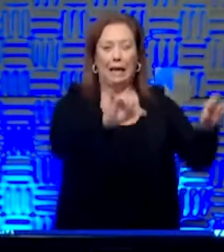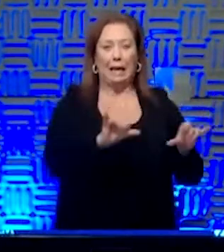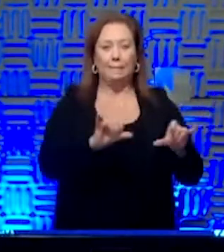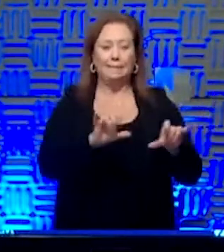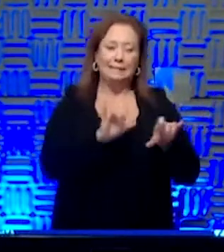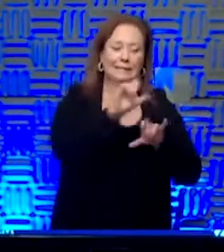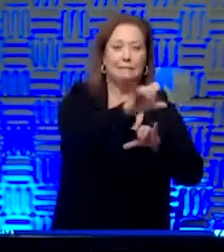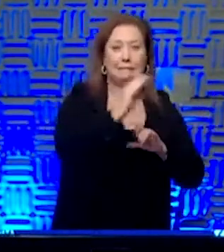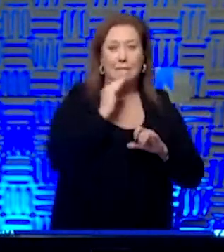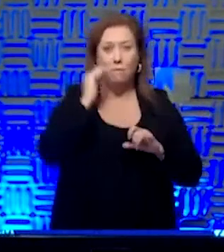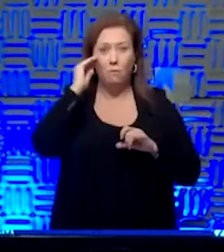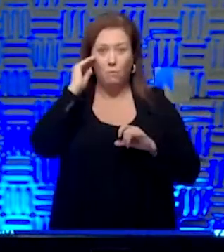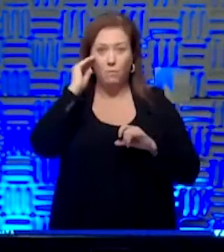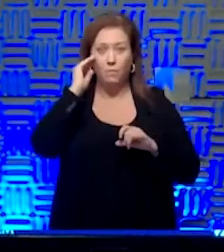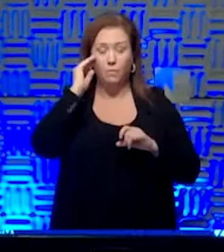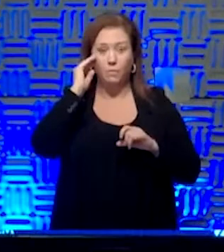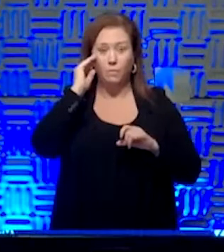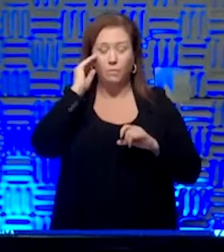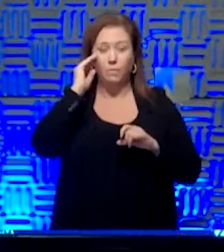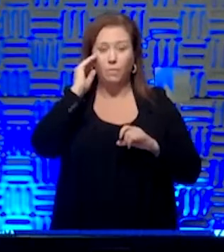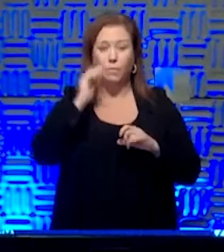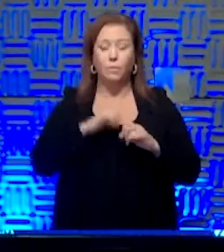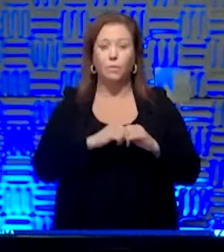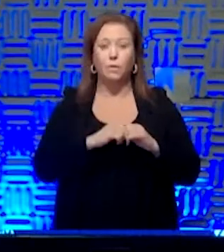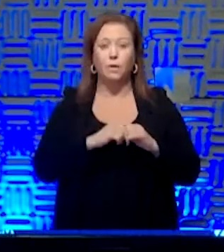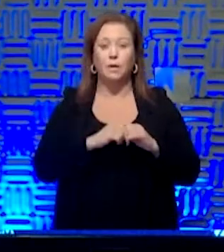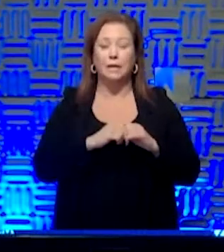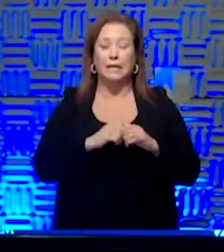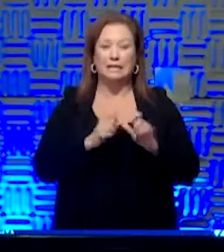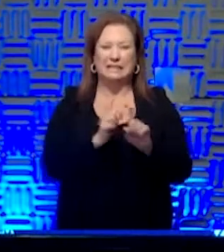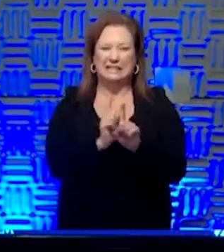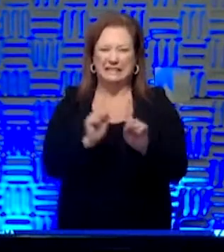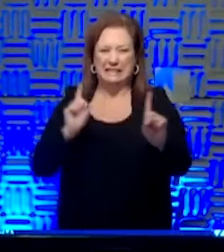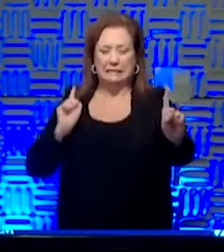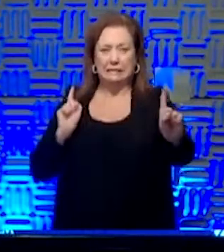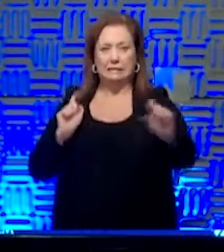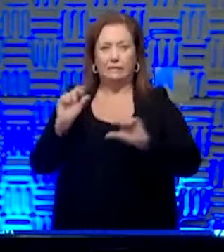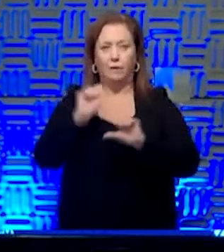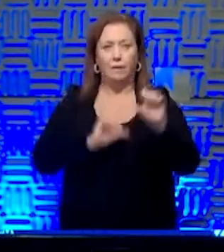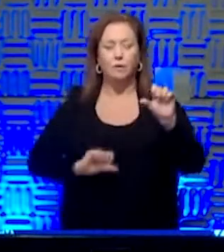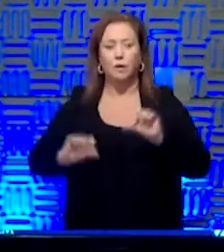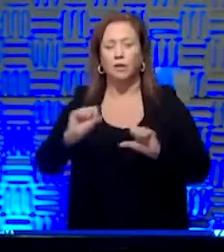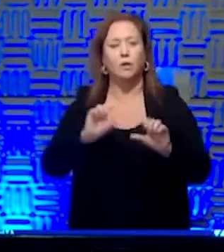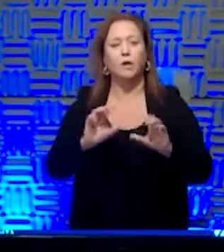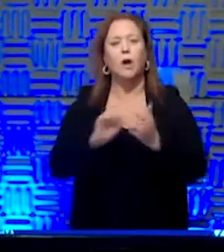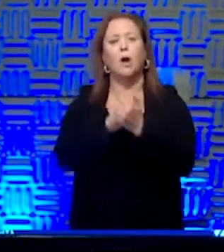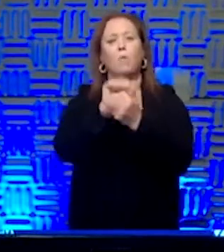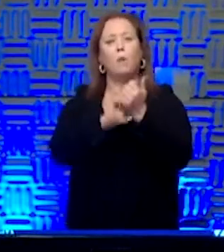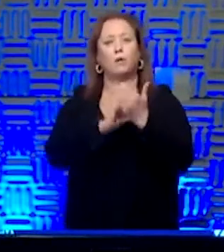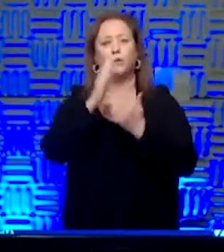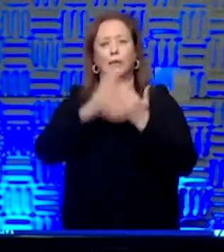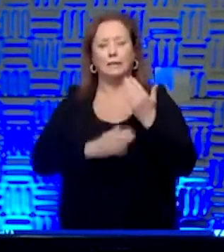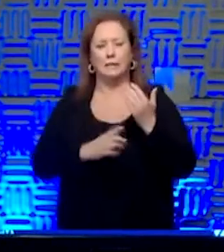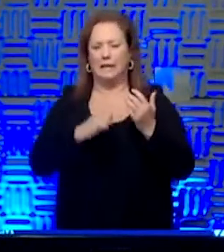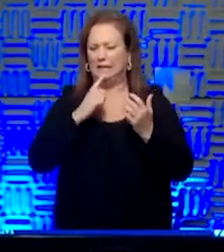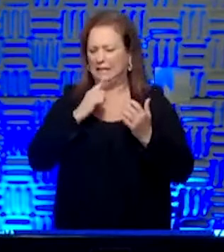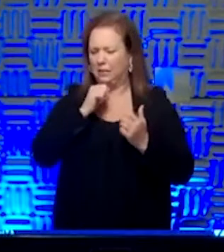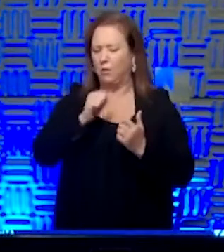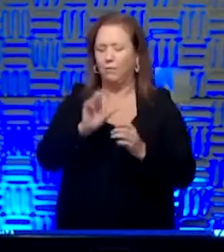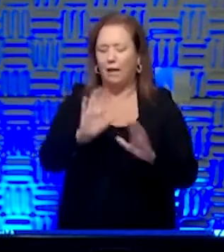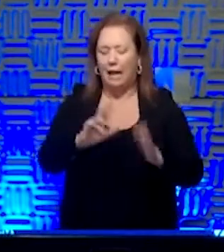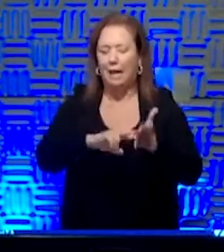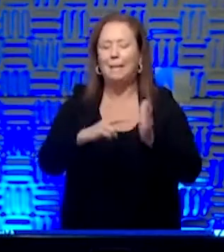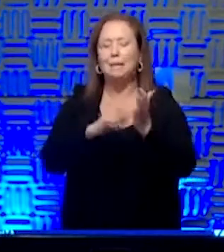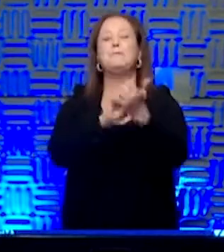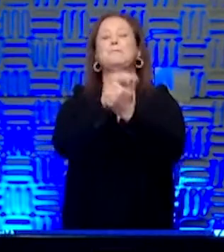Shelter in place, stay home, keep your distance, don't wash your hands. No, I just said don't wash your hands. I